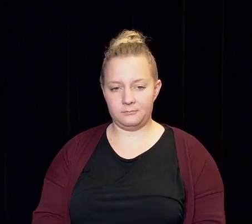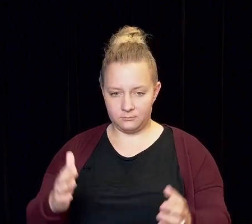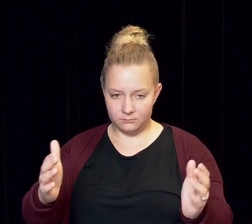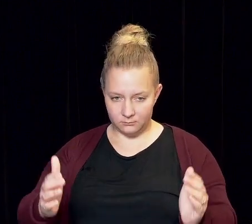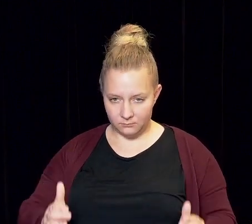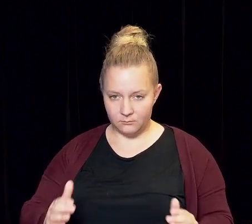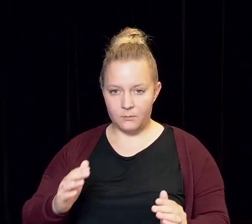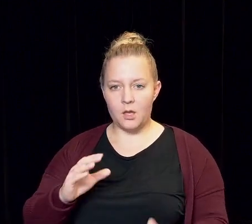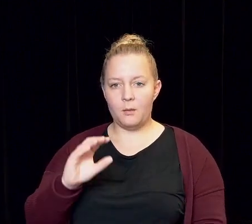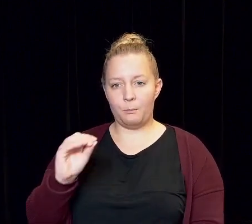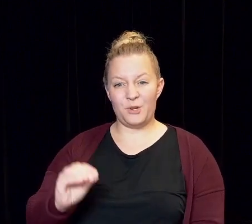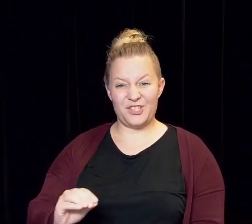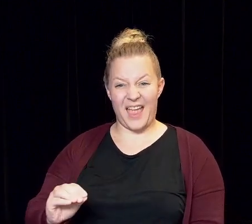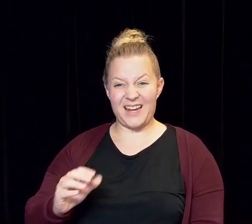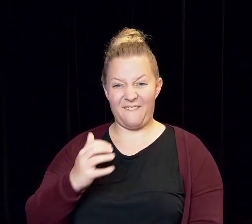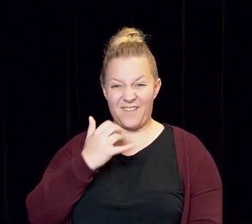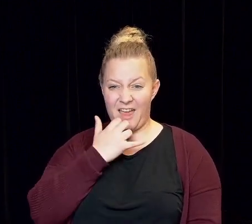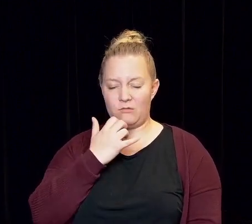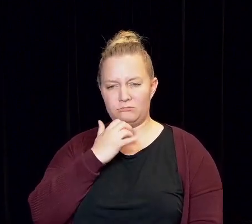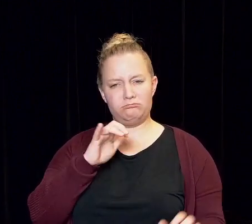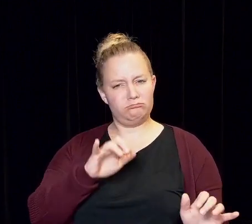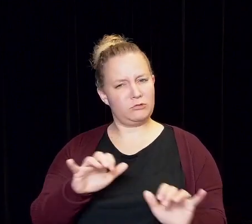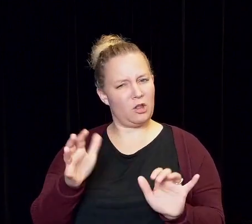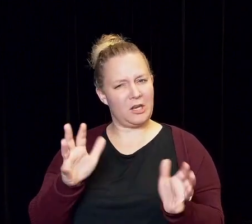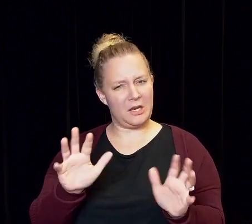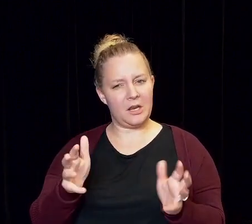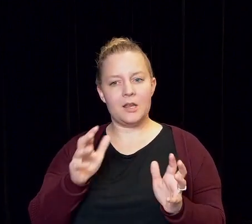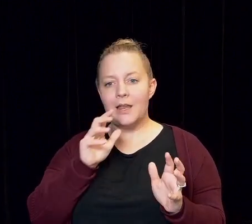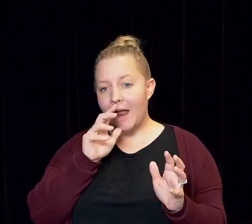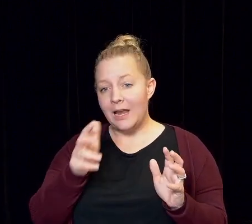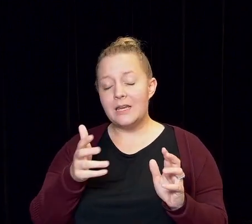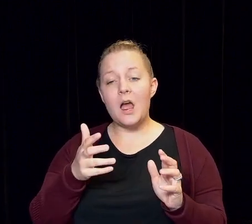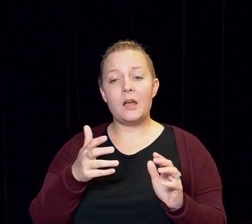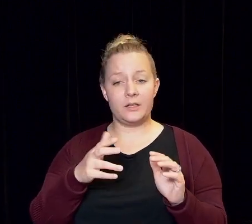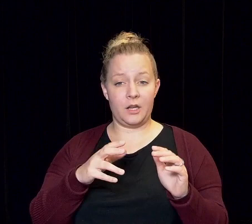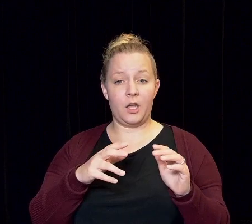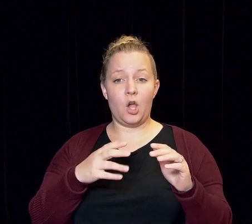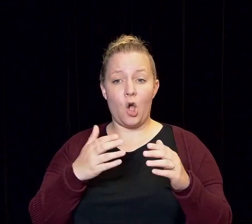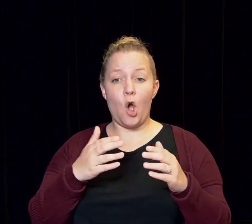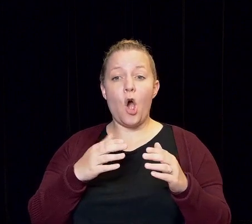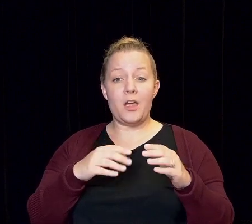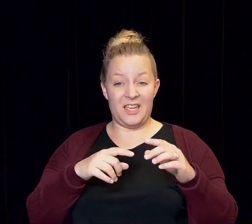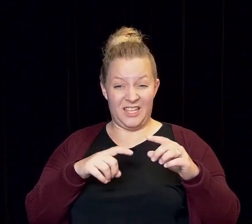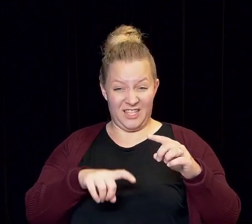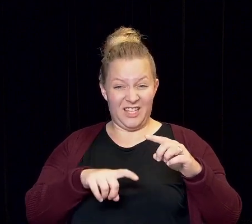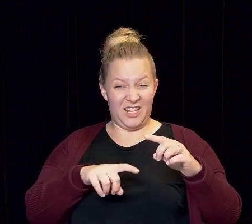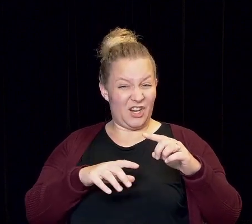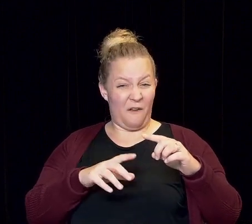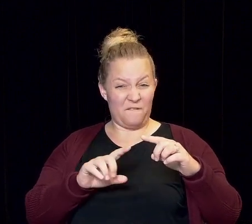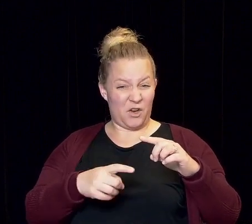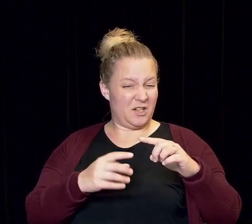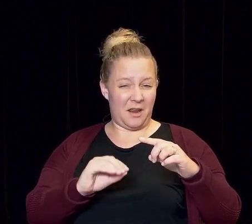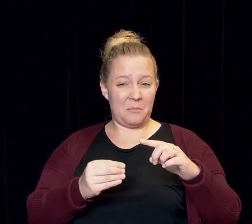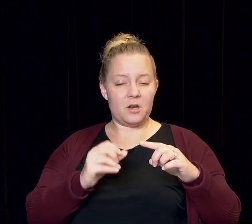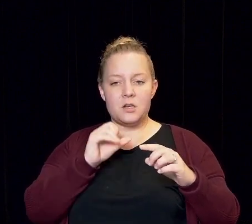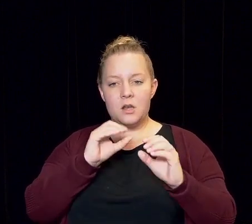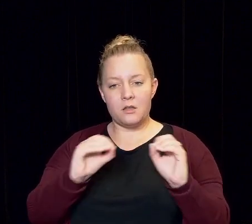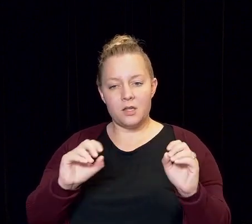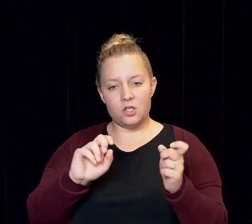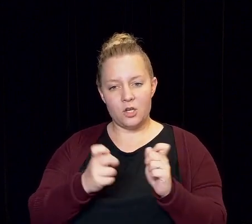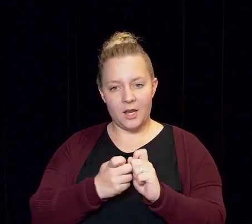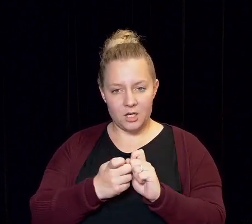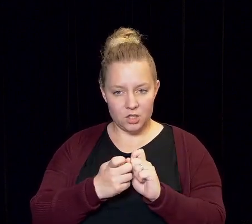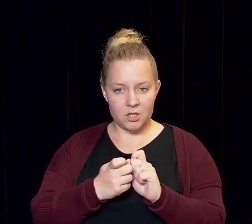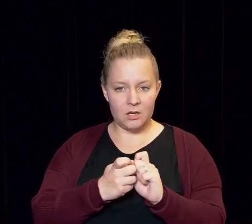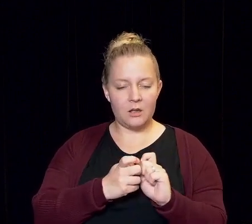Percent of error is very similar, except for it's not over an original because nothing is changing. It's just that somebody thinks one thing, but